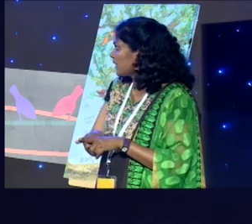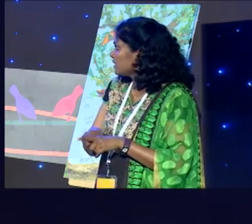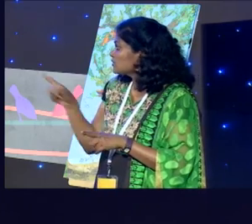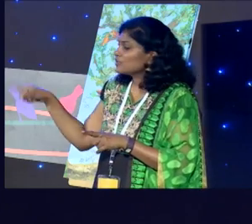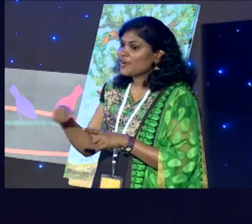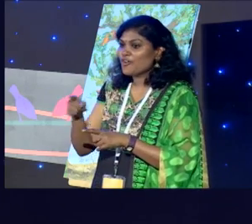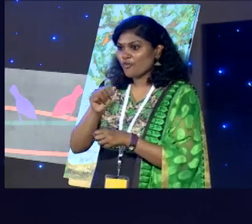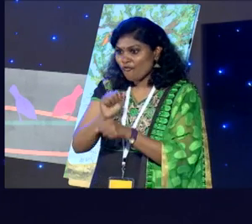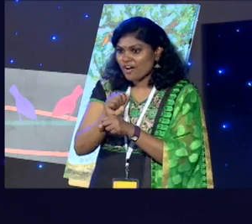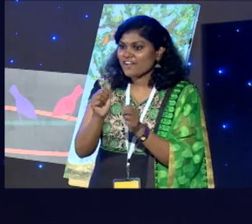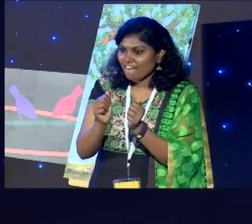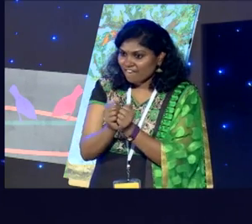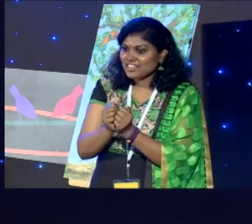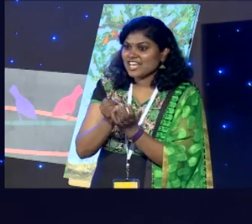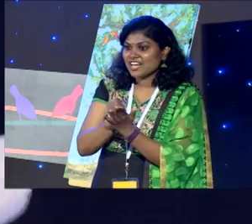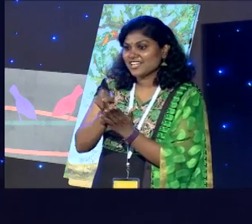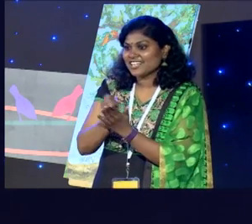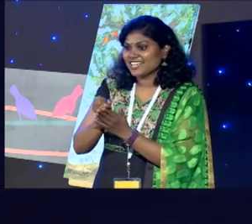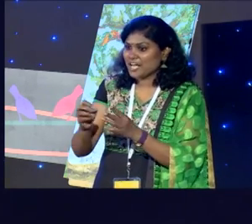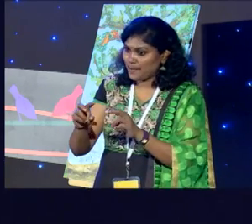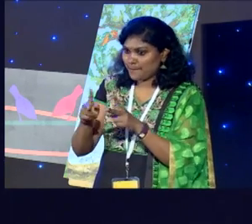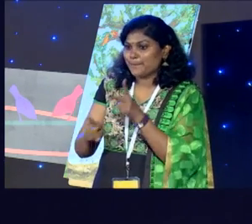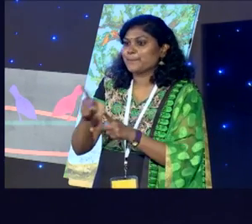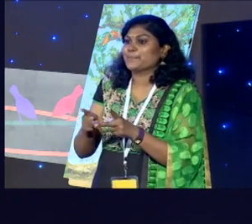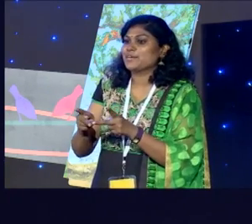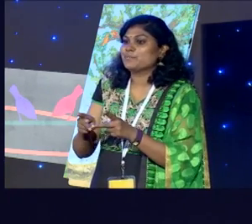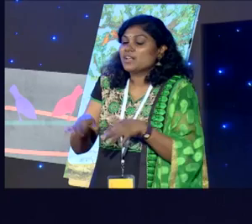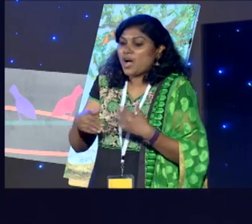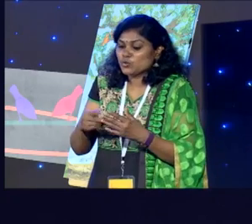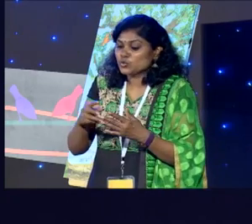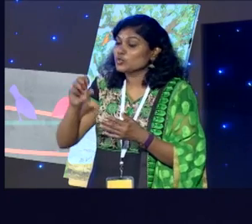with them. And I'll tell you that ahead in the presentation.